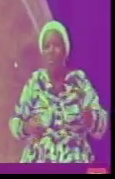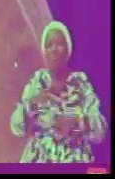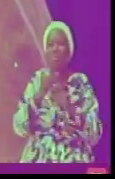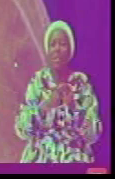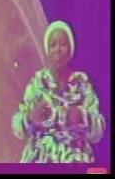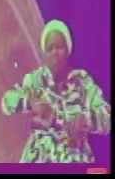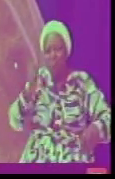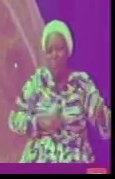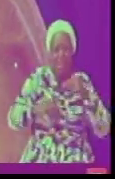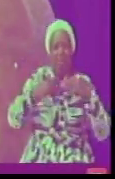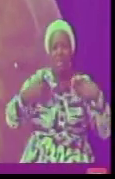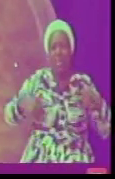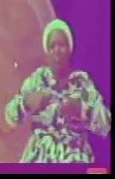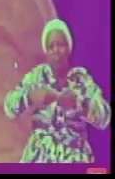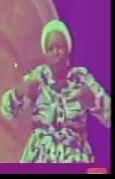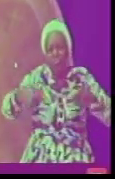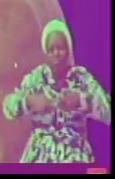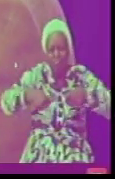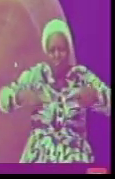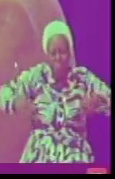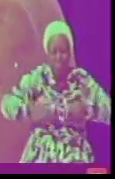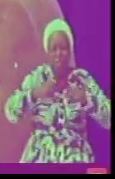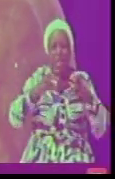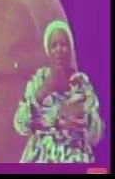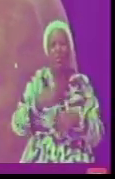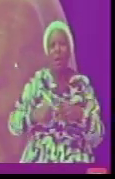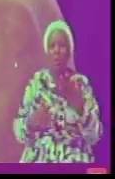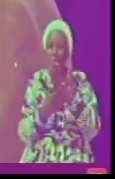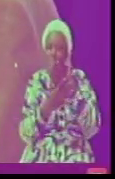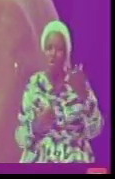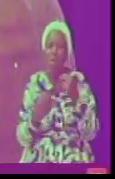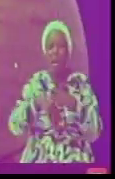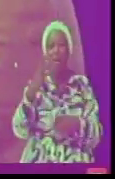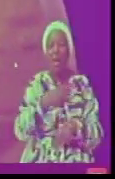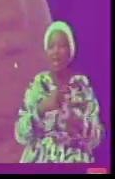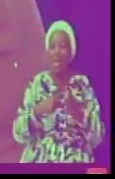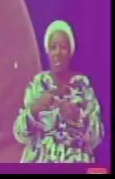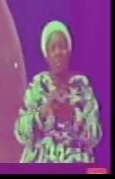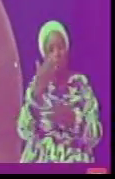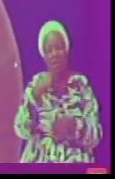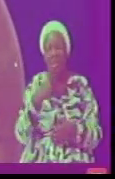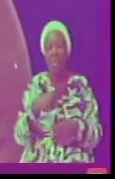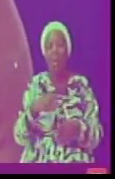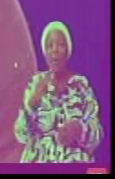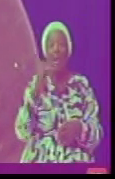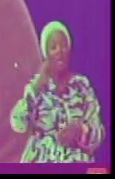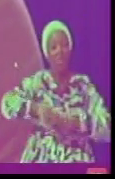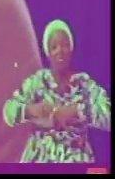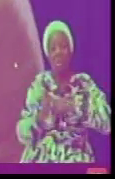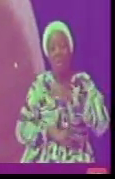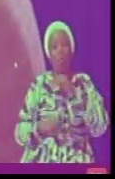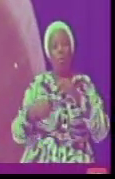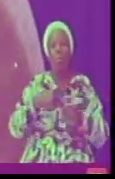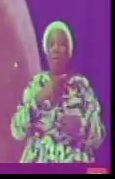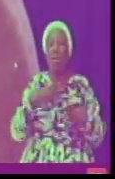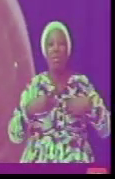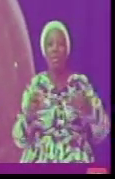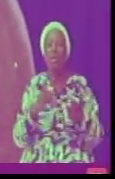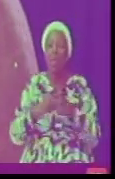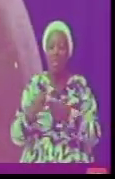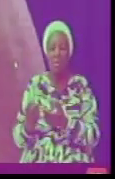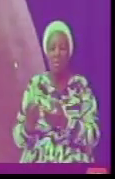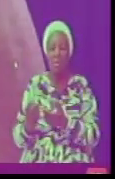those whips, and it tore his body, tore his flesh. That's why it says, by his stripes